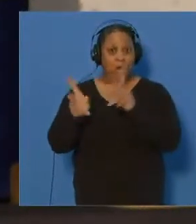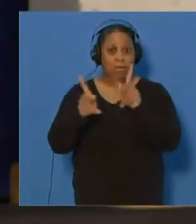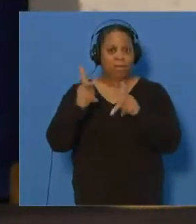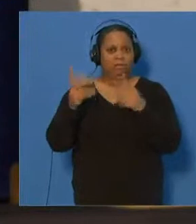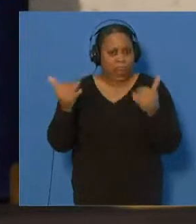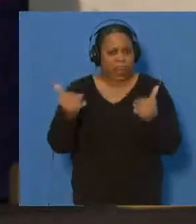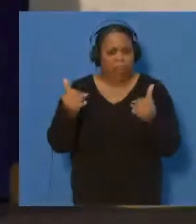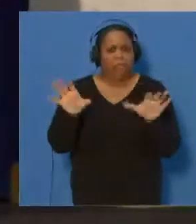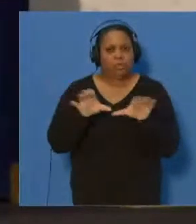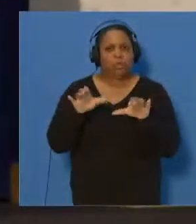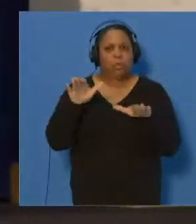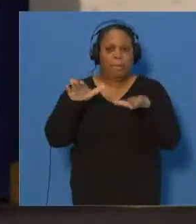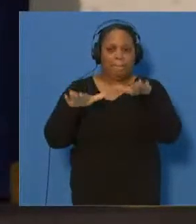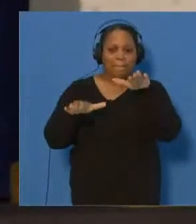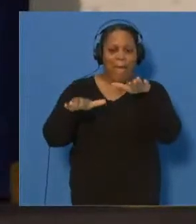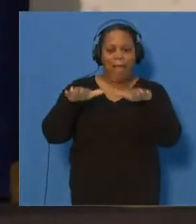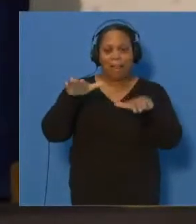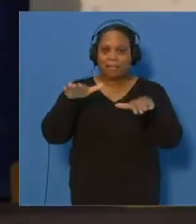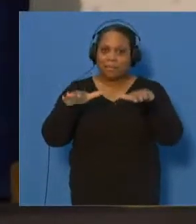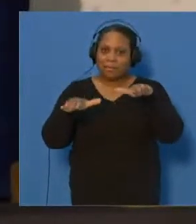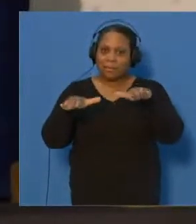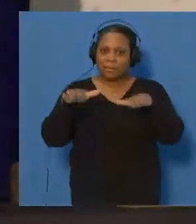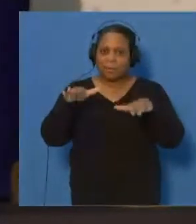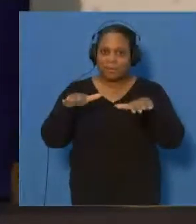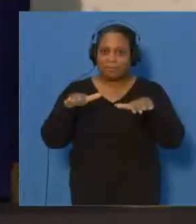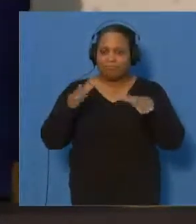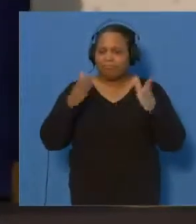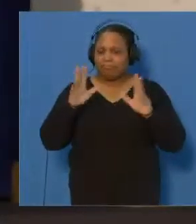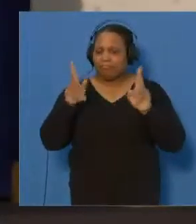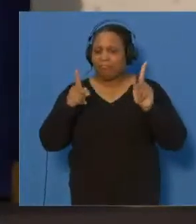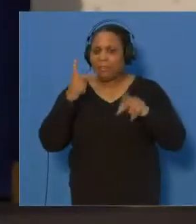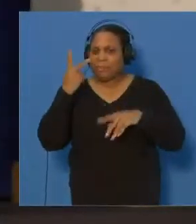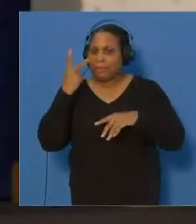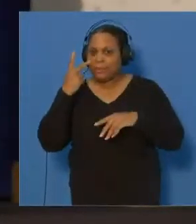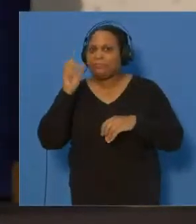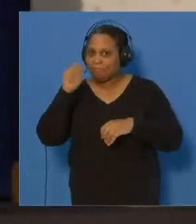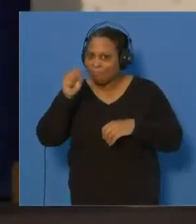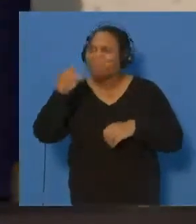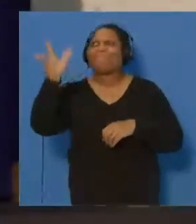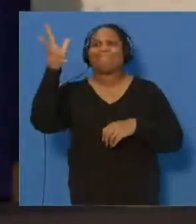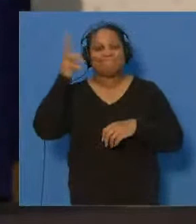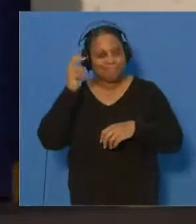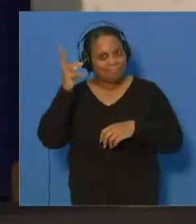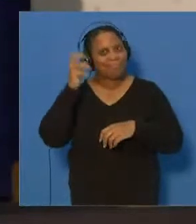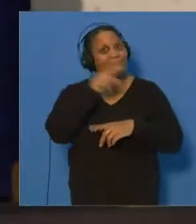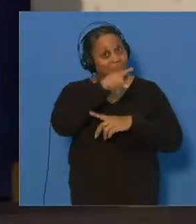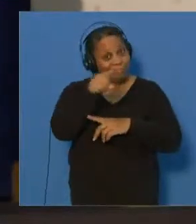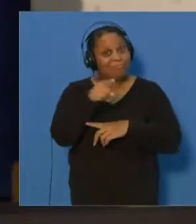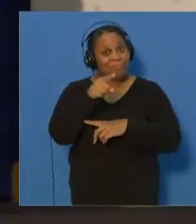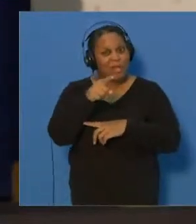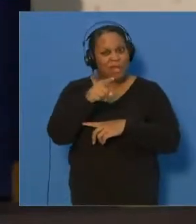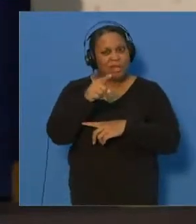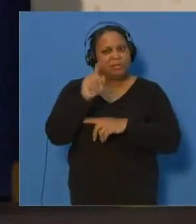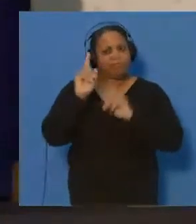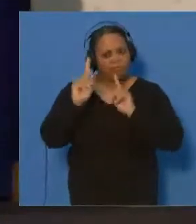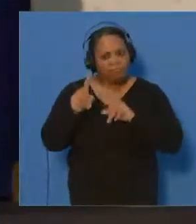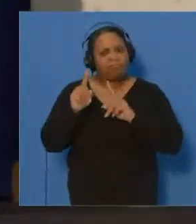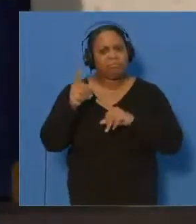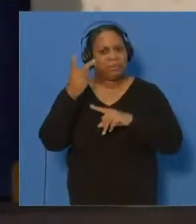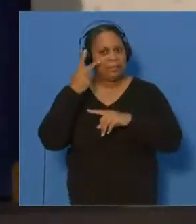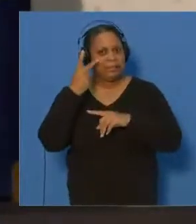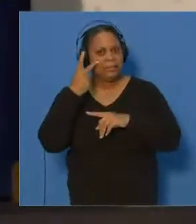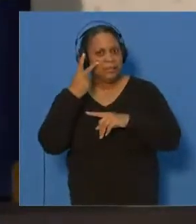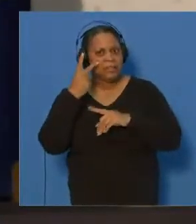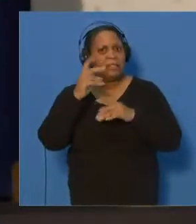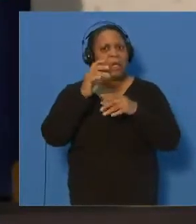do is be balanced, allow people to see that we've been listening, we've been following what people have been saying on social media, and we've